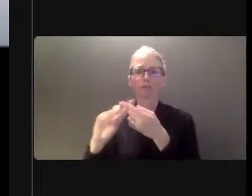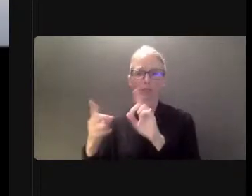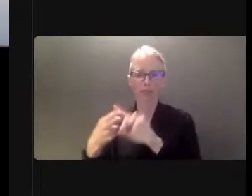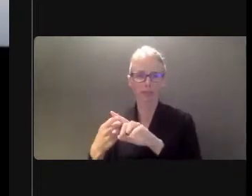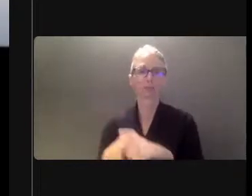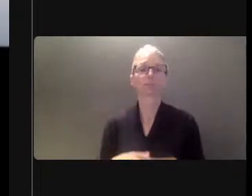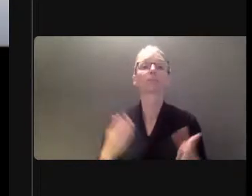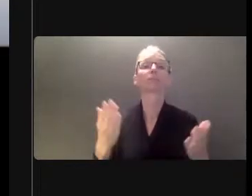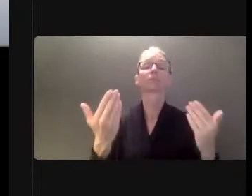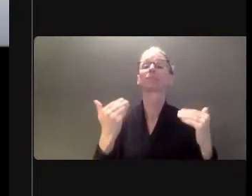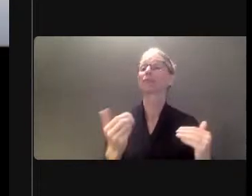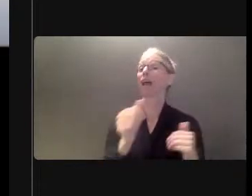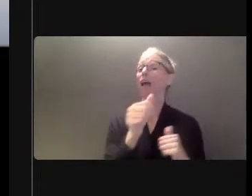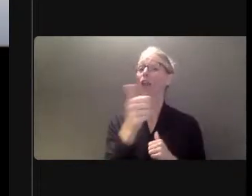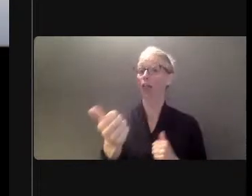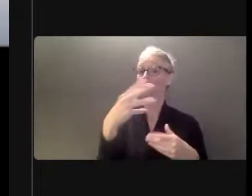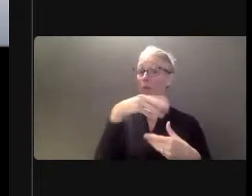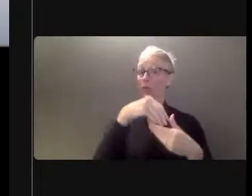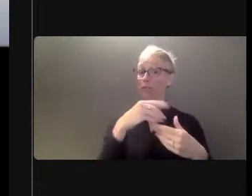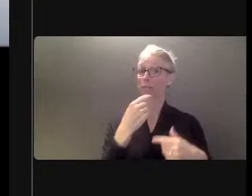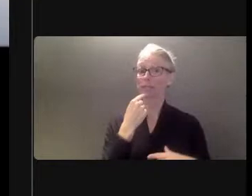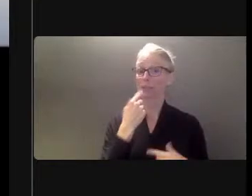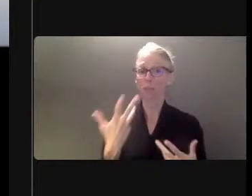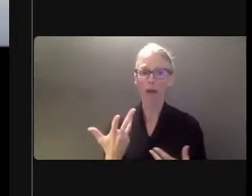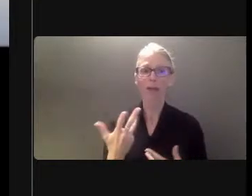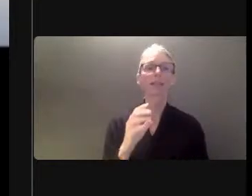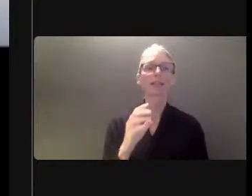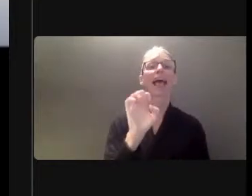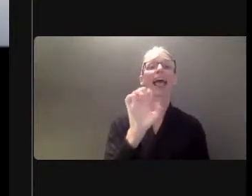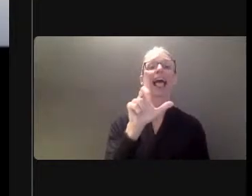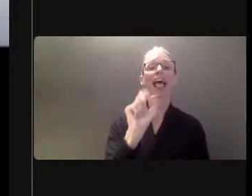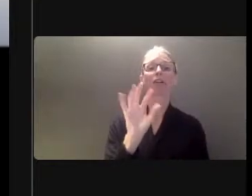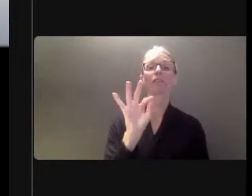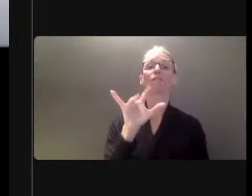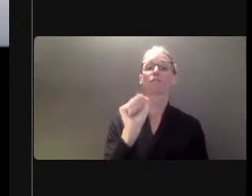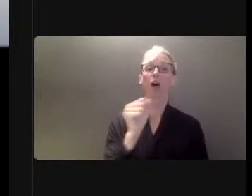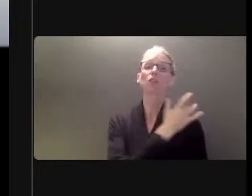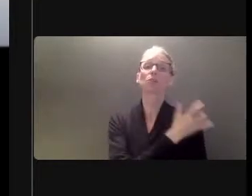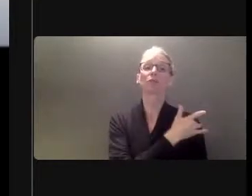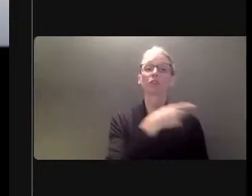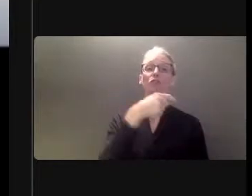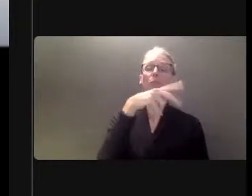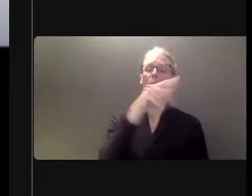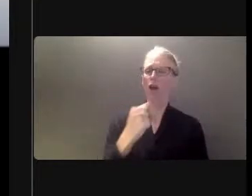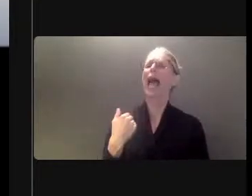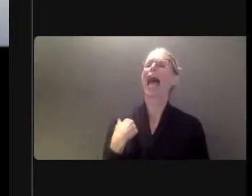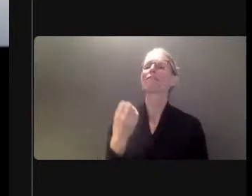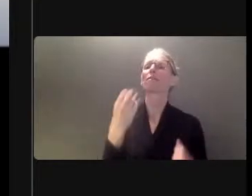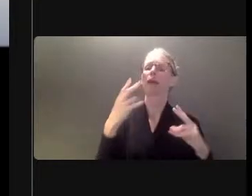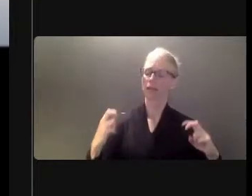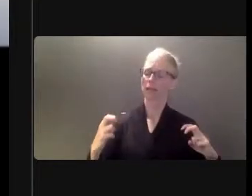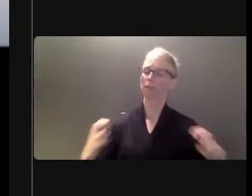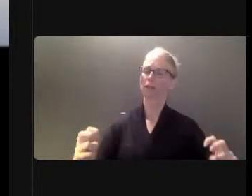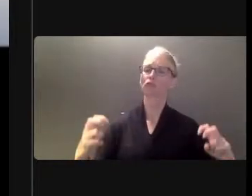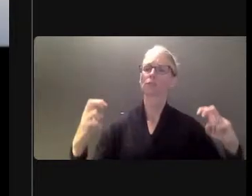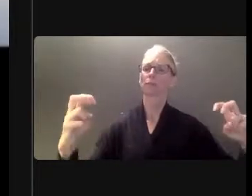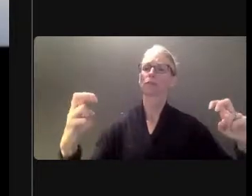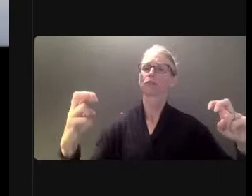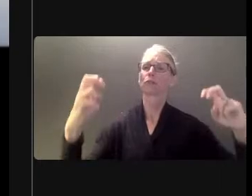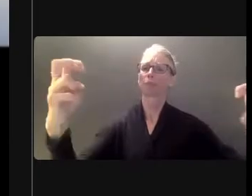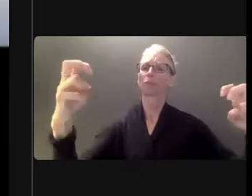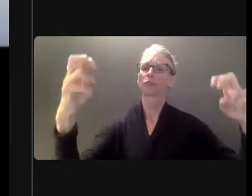Another participant said, "Elk Falls Provincial Park had a lot of benches compared to the other parks we have visited, which is great."